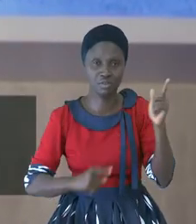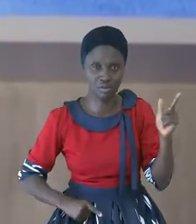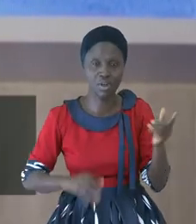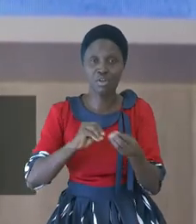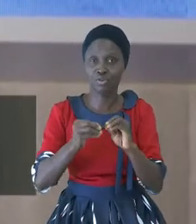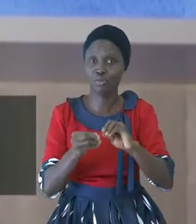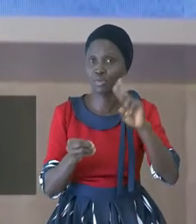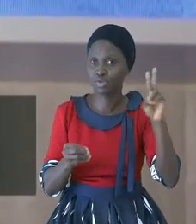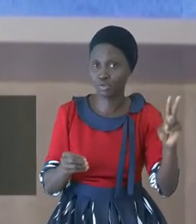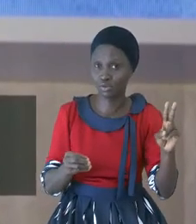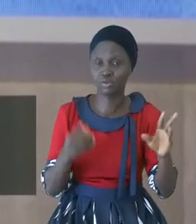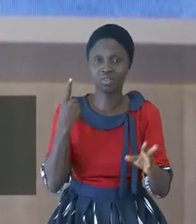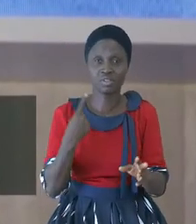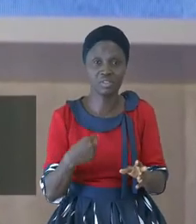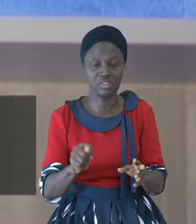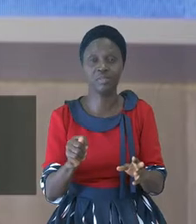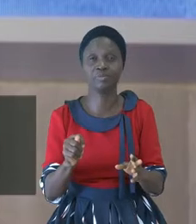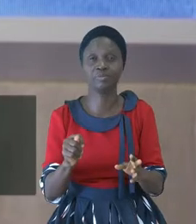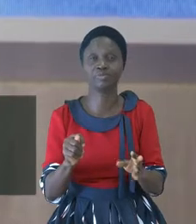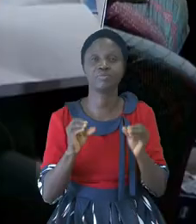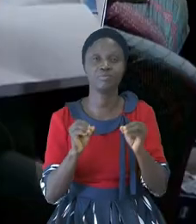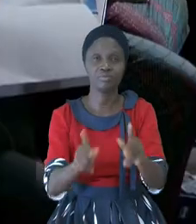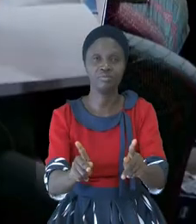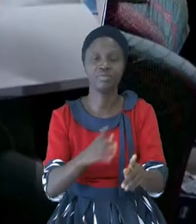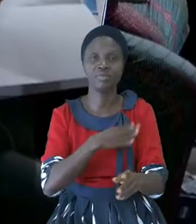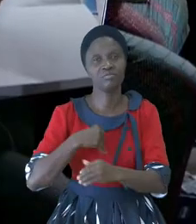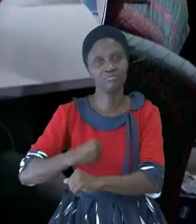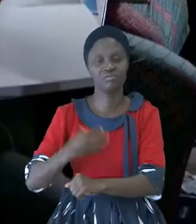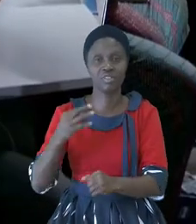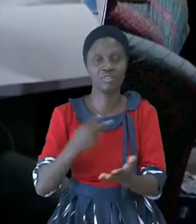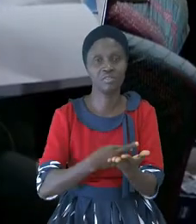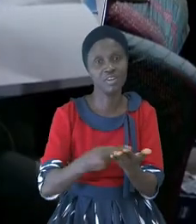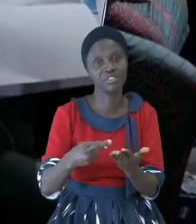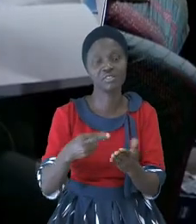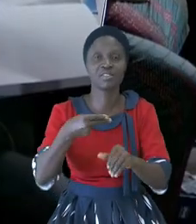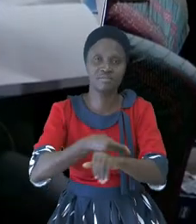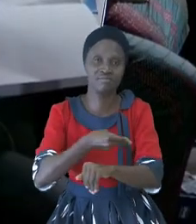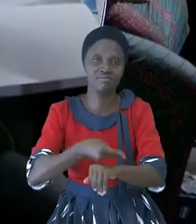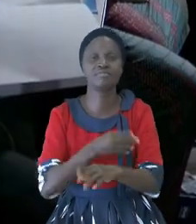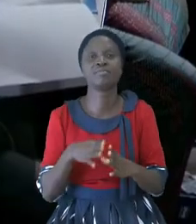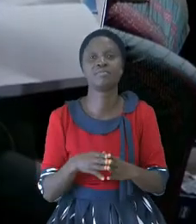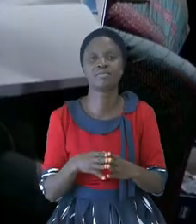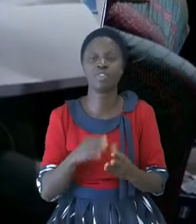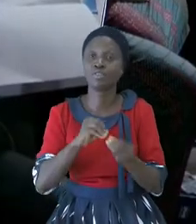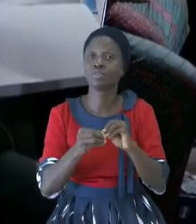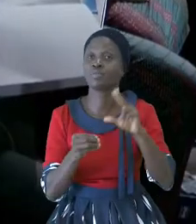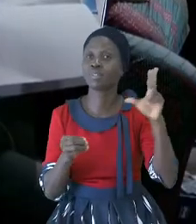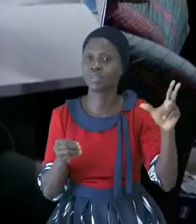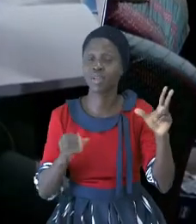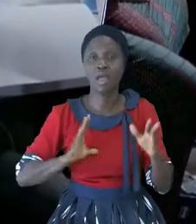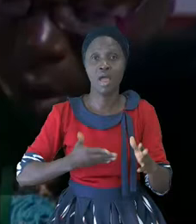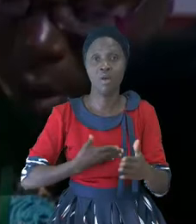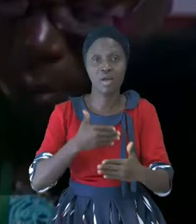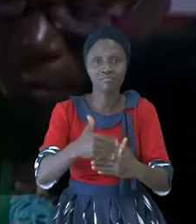the privilege and protection of the righteous sheep. Number three, our progress. You will make